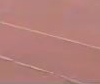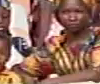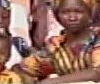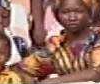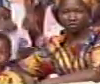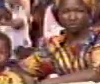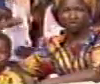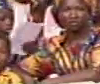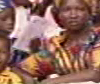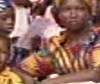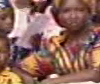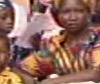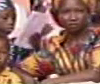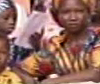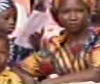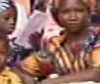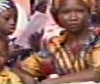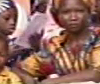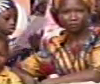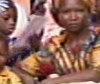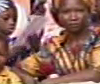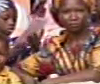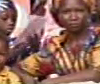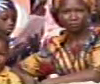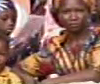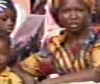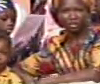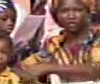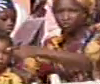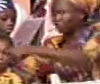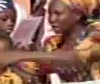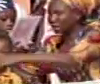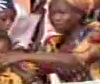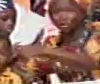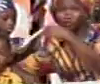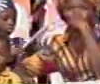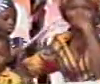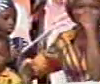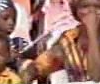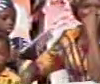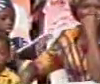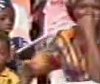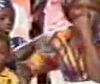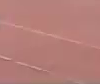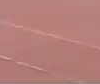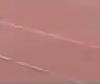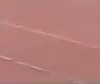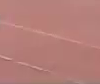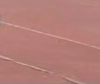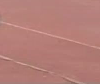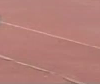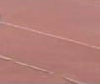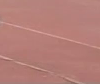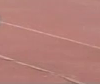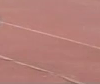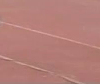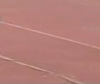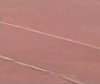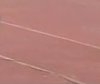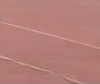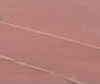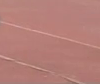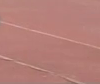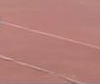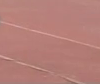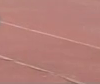Jesus' name. I cannot hear your amen. Okay, I pray for myself. I will not miss the coming